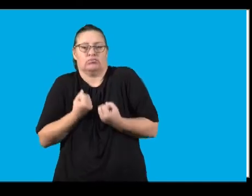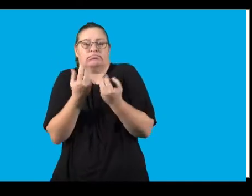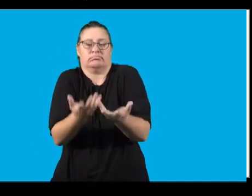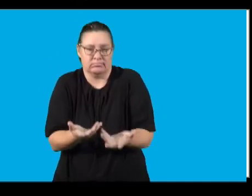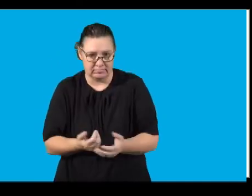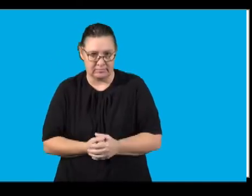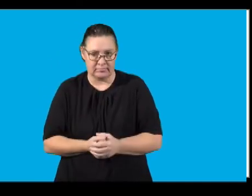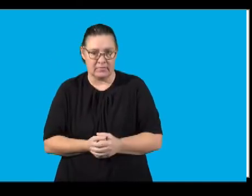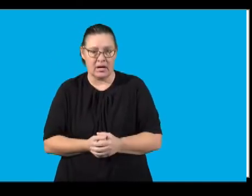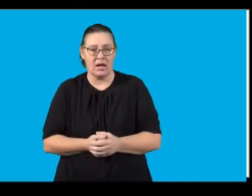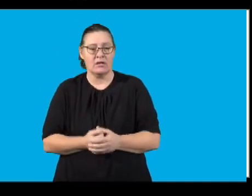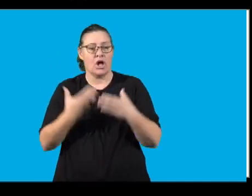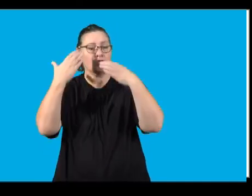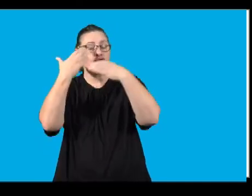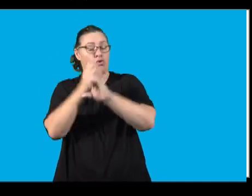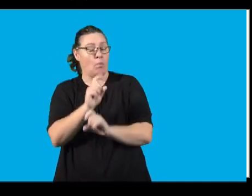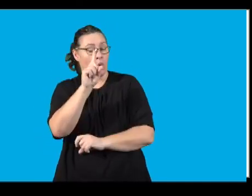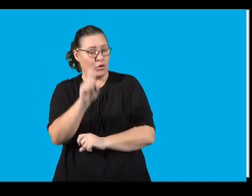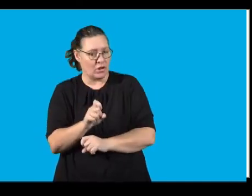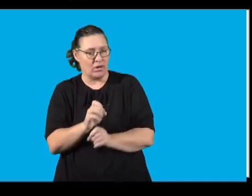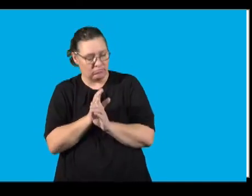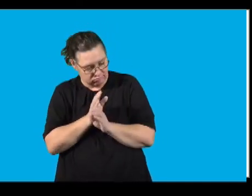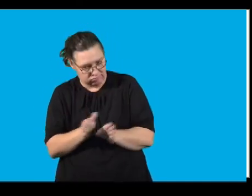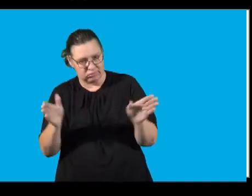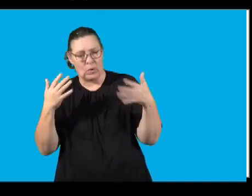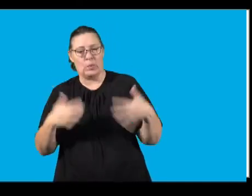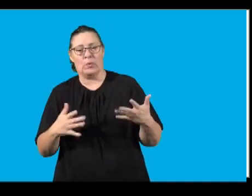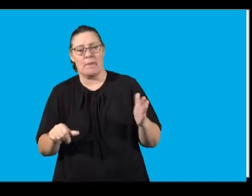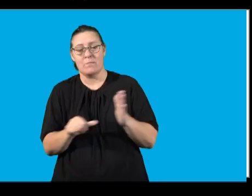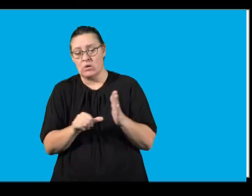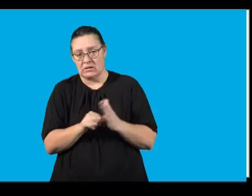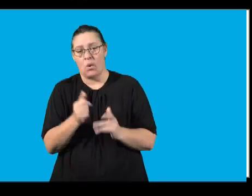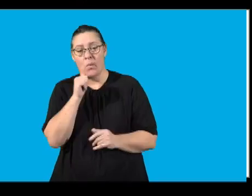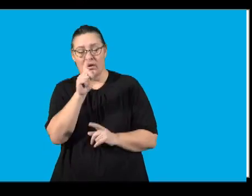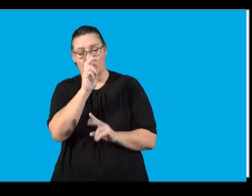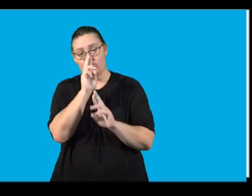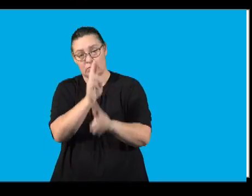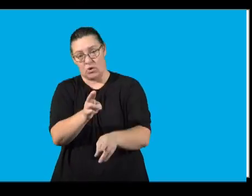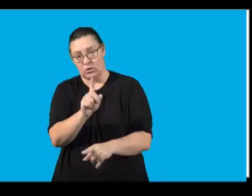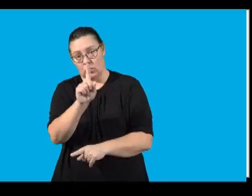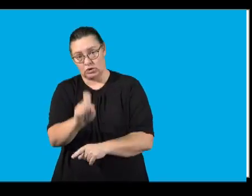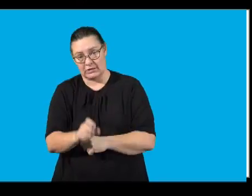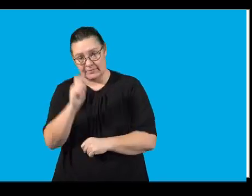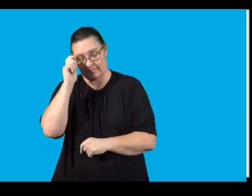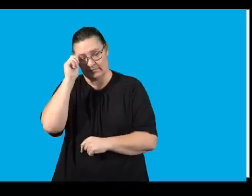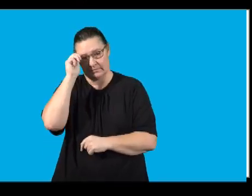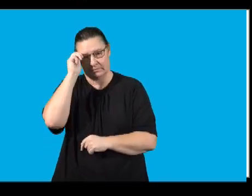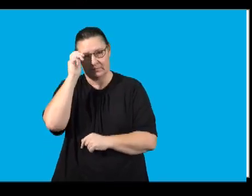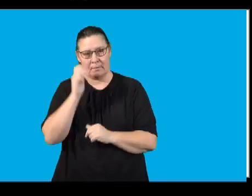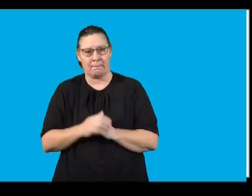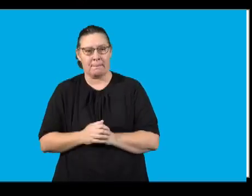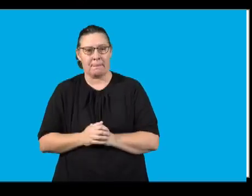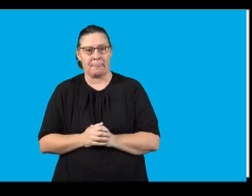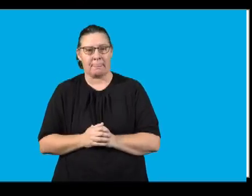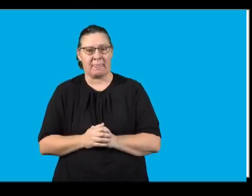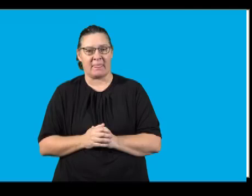the vocabulary to do so. And remember, the scope of the question becomes very vital when you need to respond to those